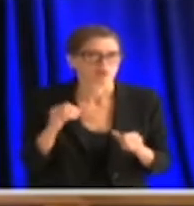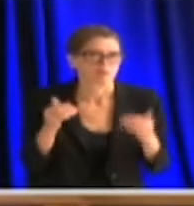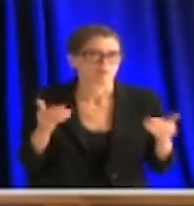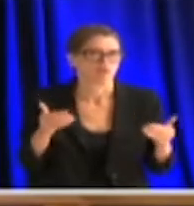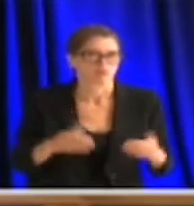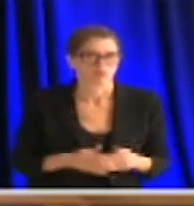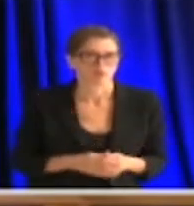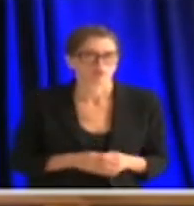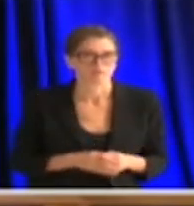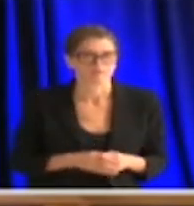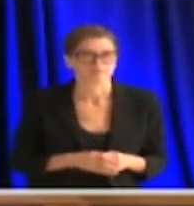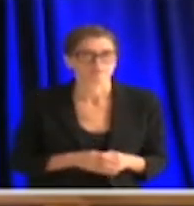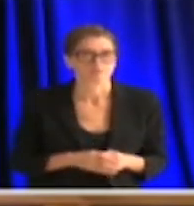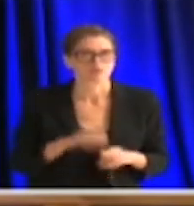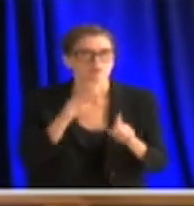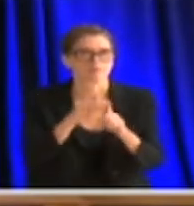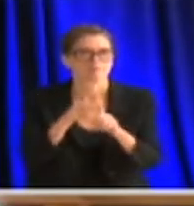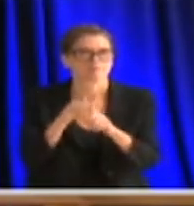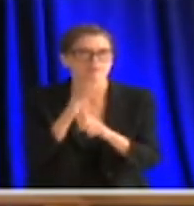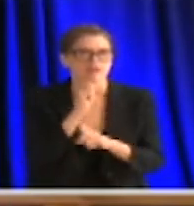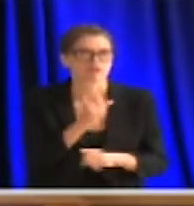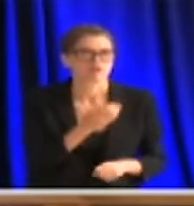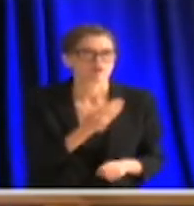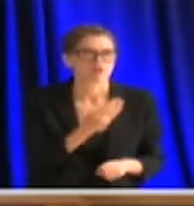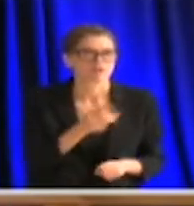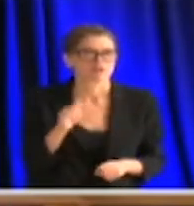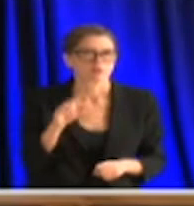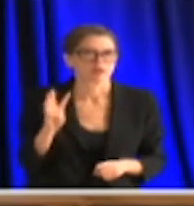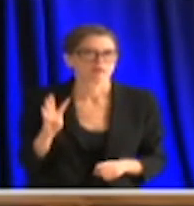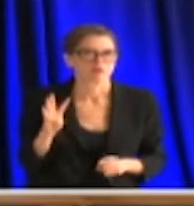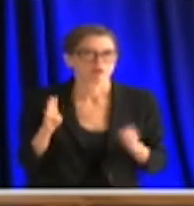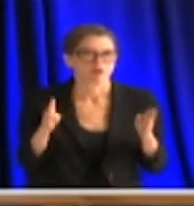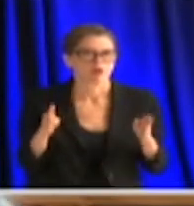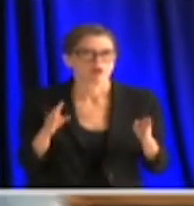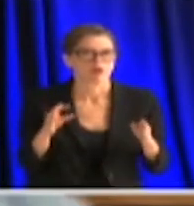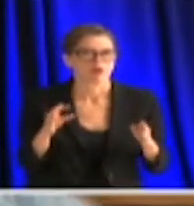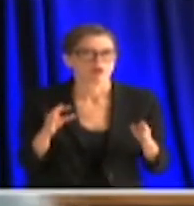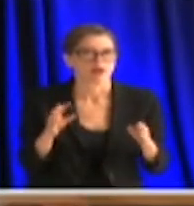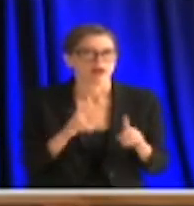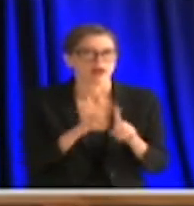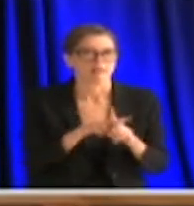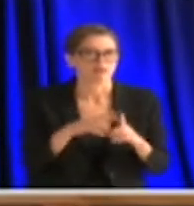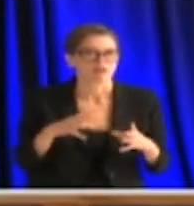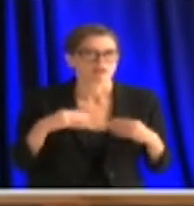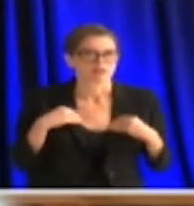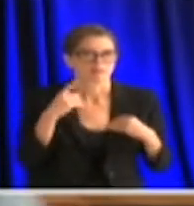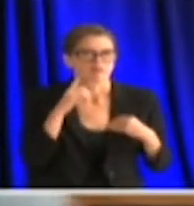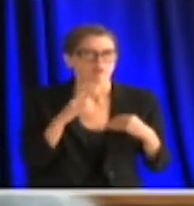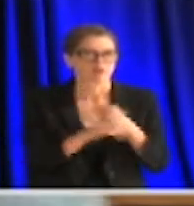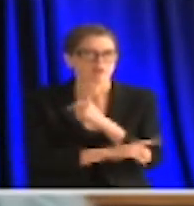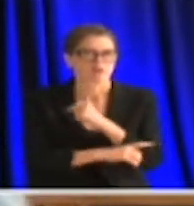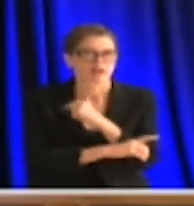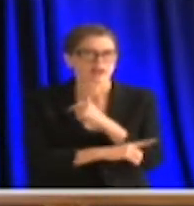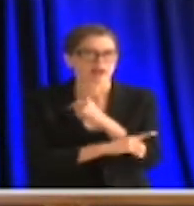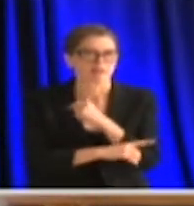remind all you ages 14 to 24 that applications are currently being accepted for the DeKalb County